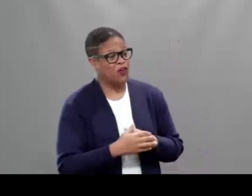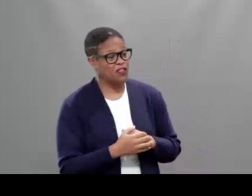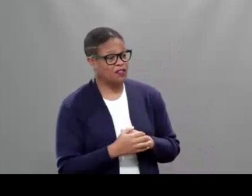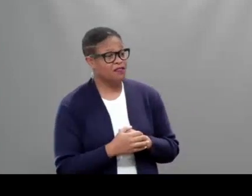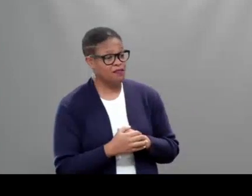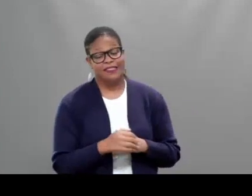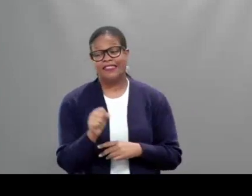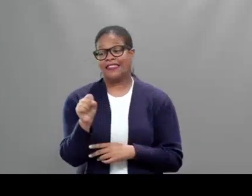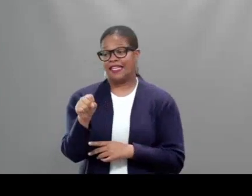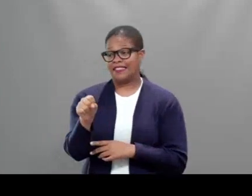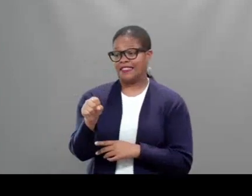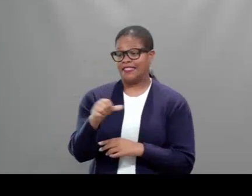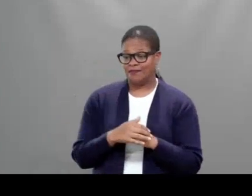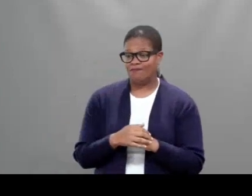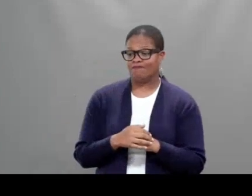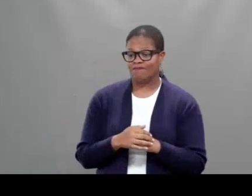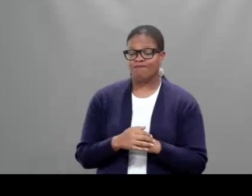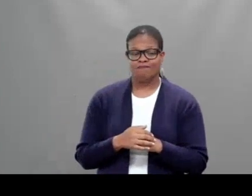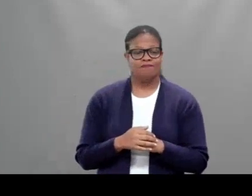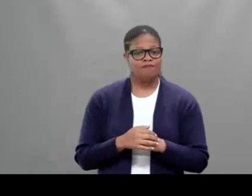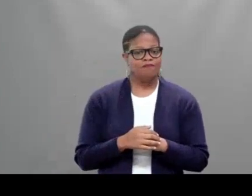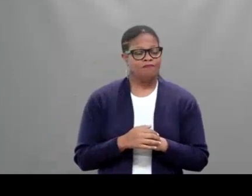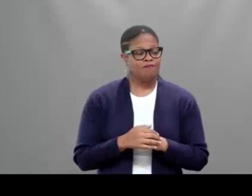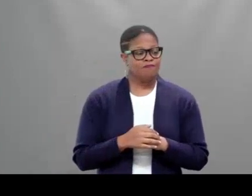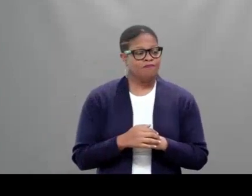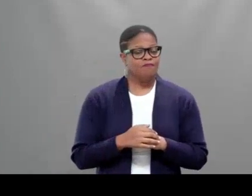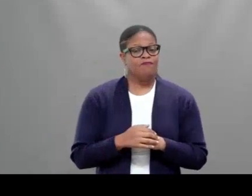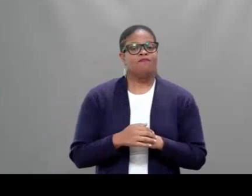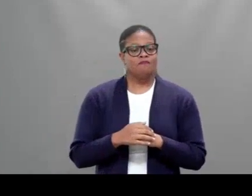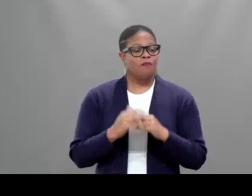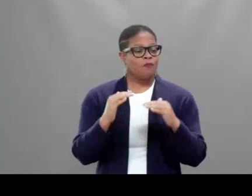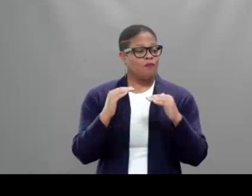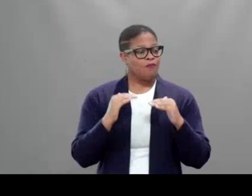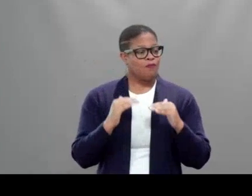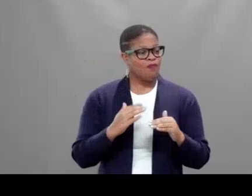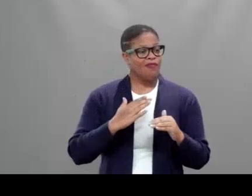you. Yes, and so, in my talks with